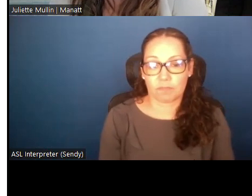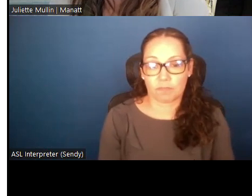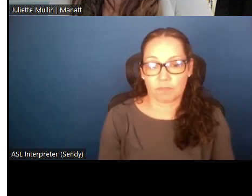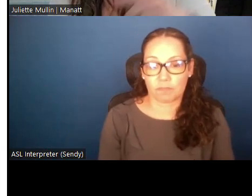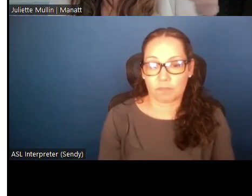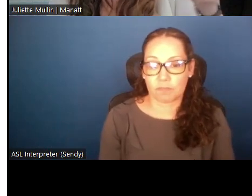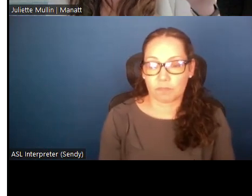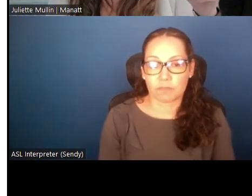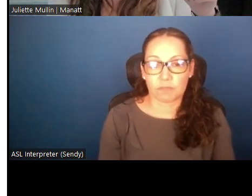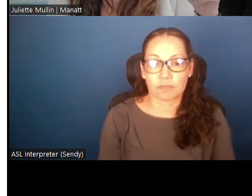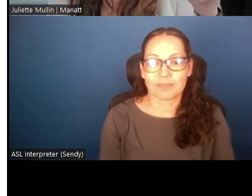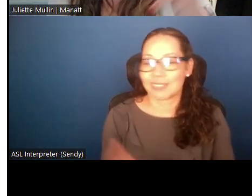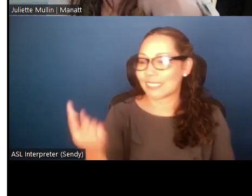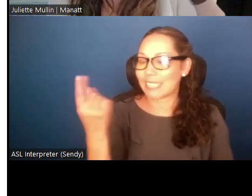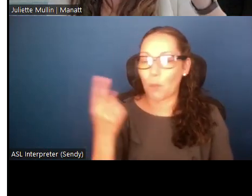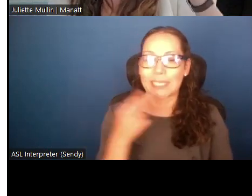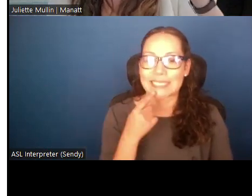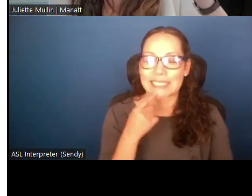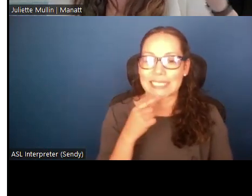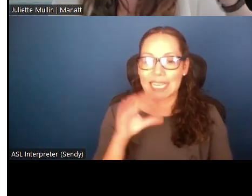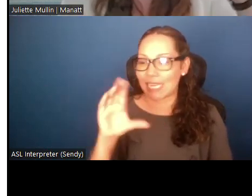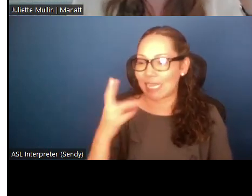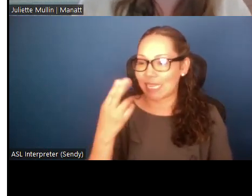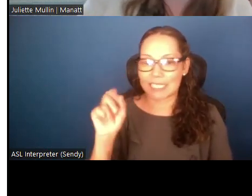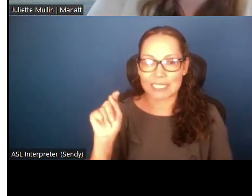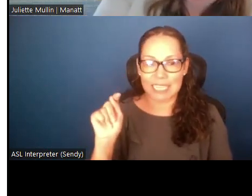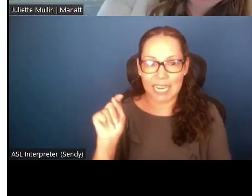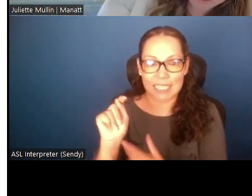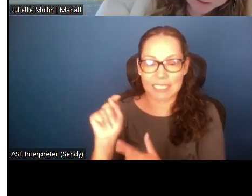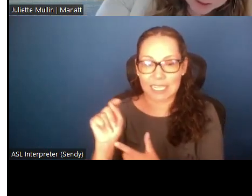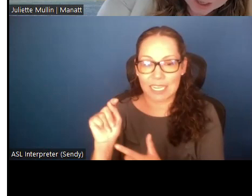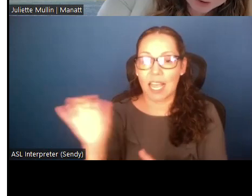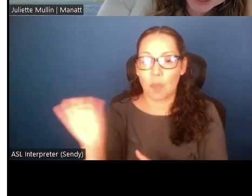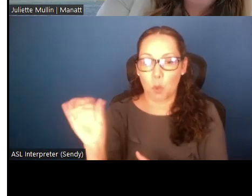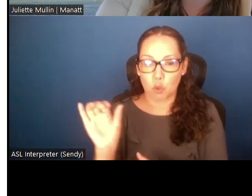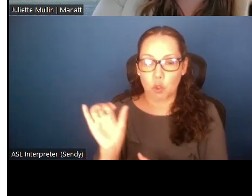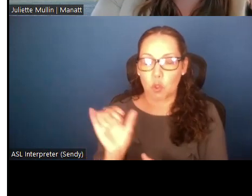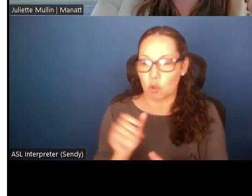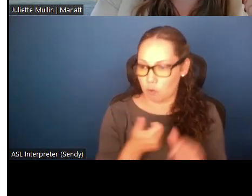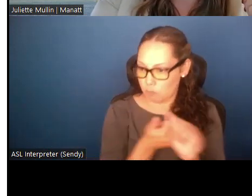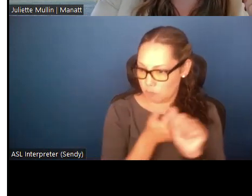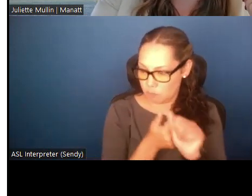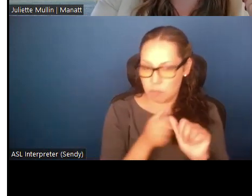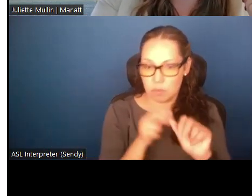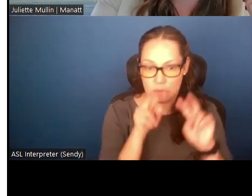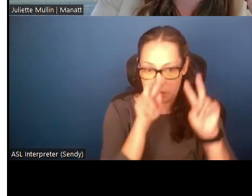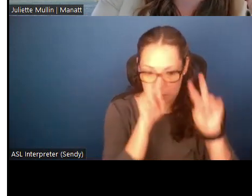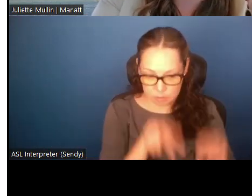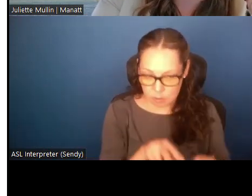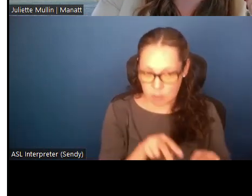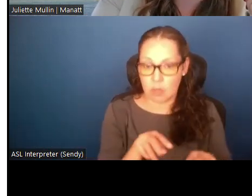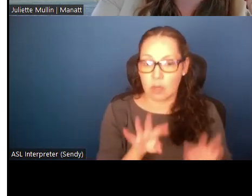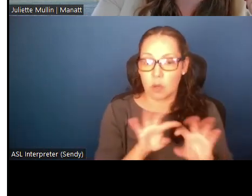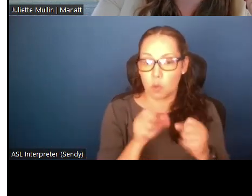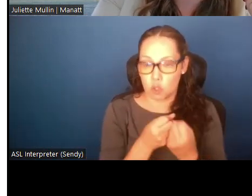Oh, yes, and someone just noted in the chat, I'm also tracking that area to workshop, which is being a